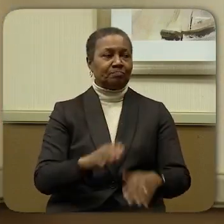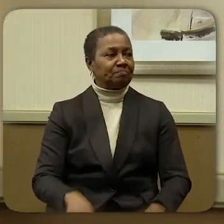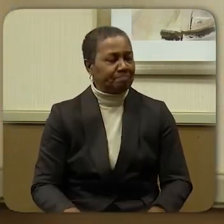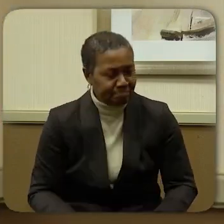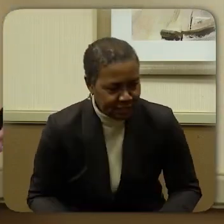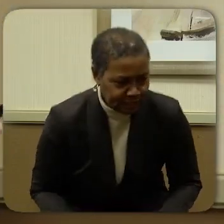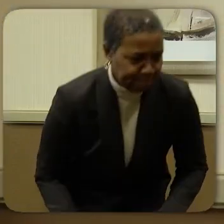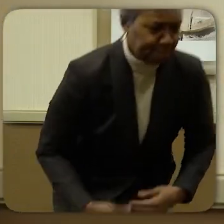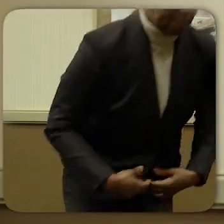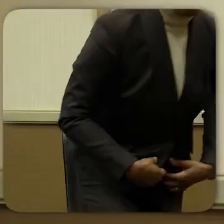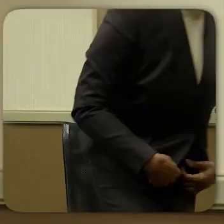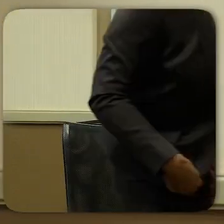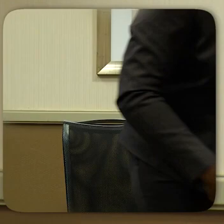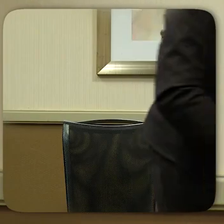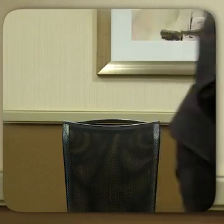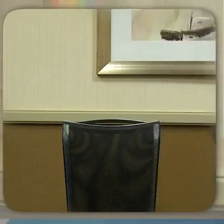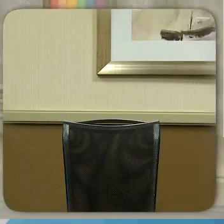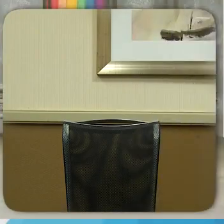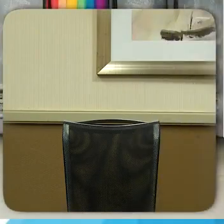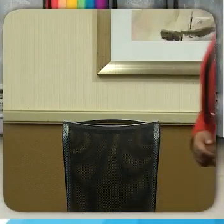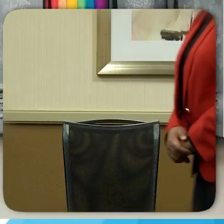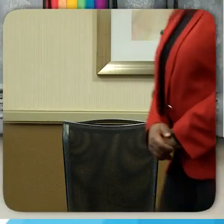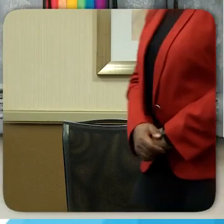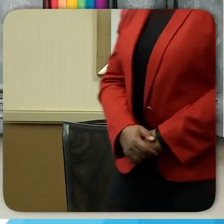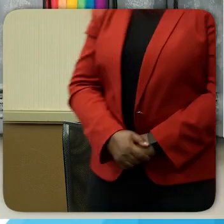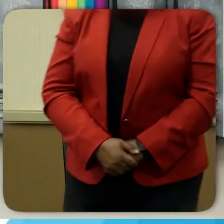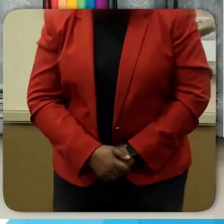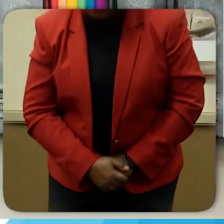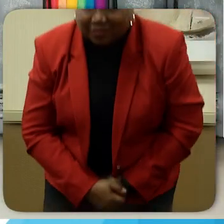let me check our time. So when we think about